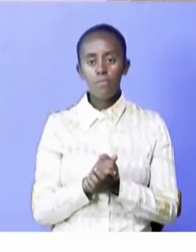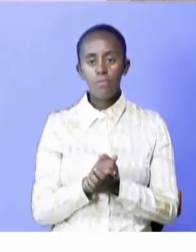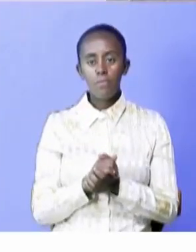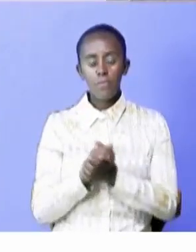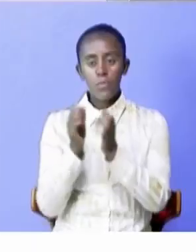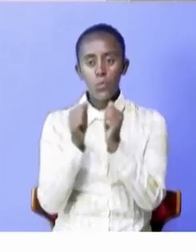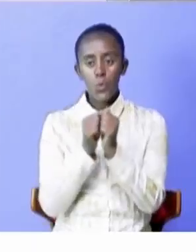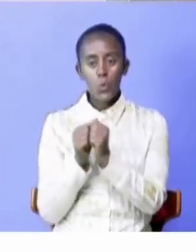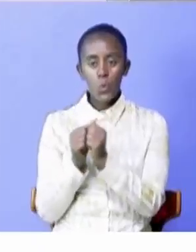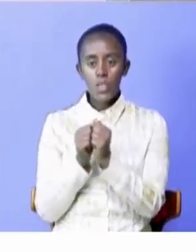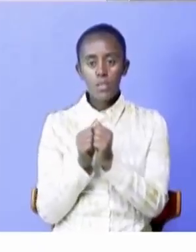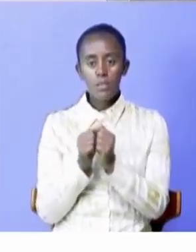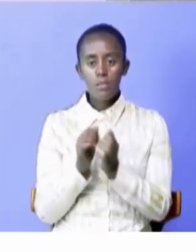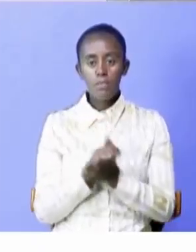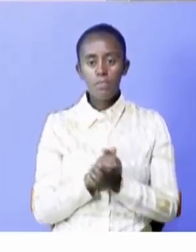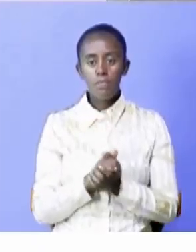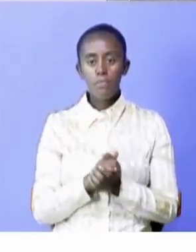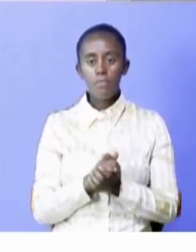with